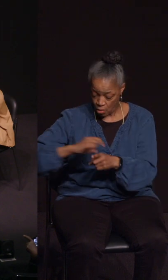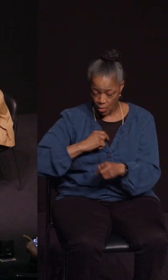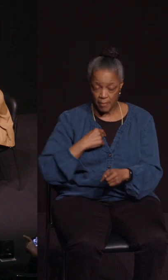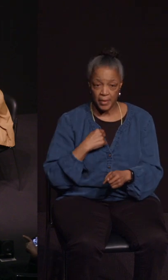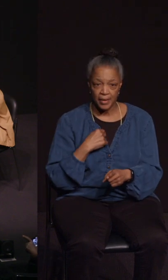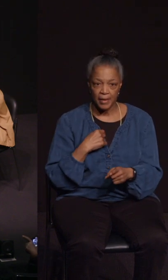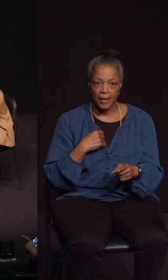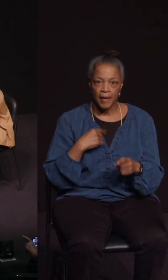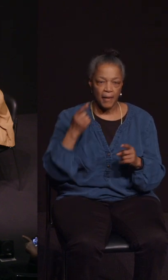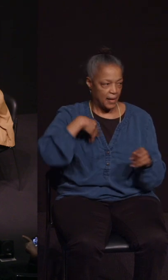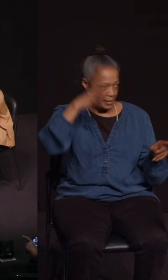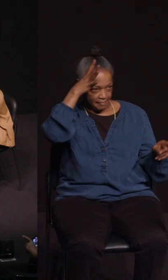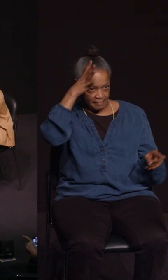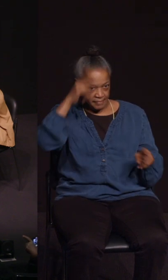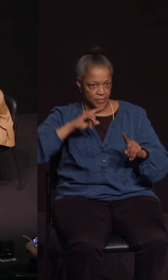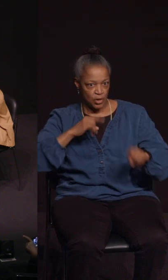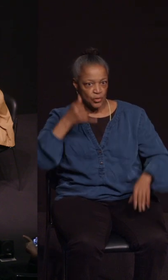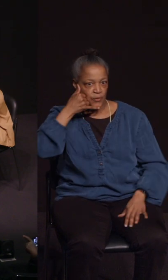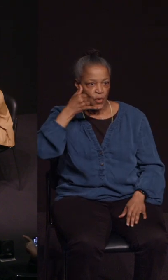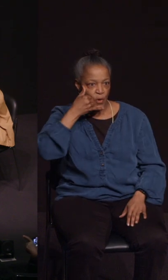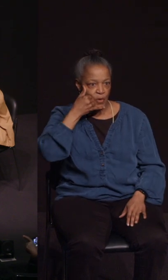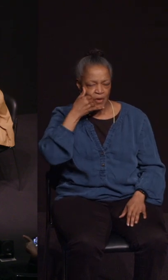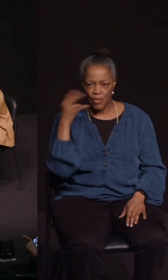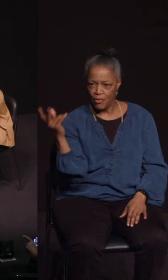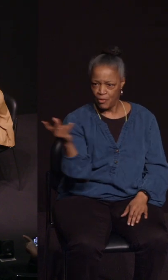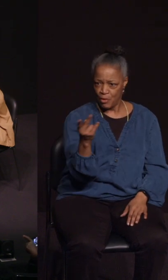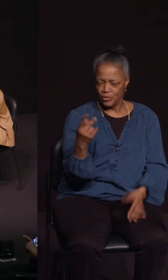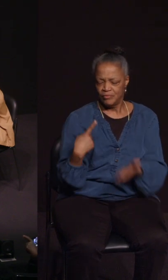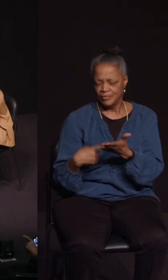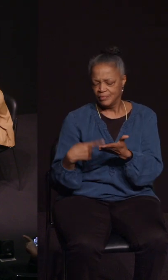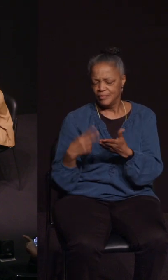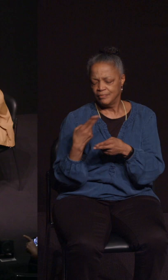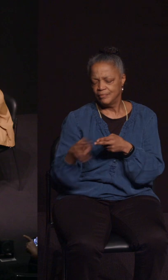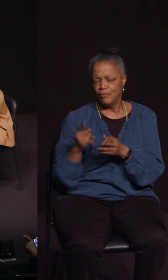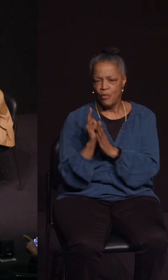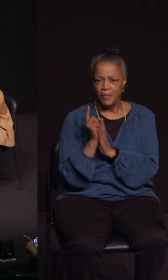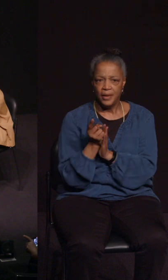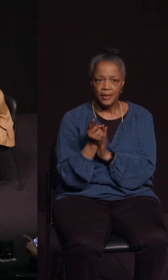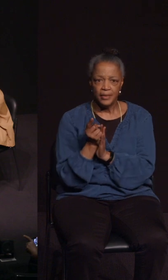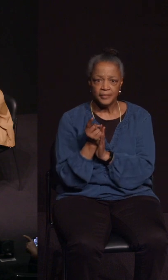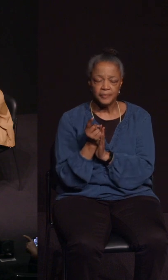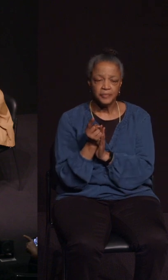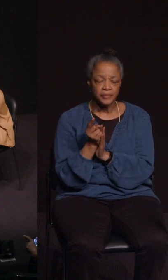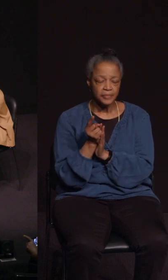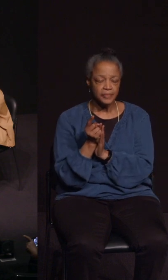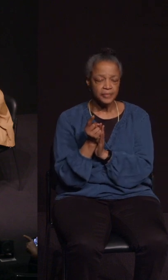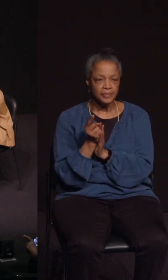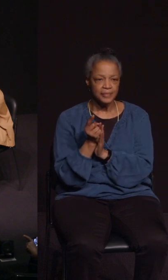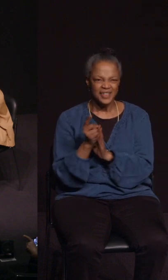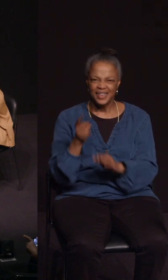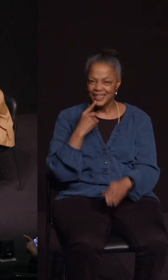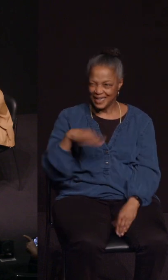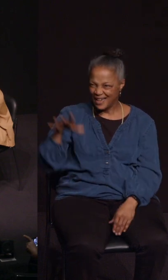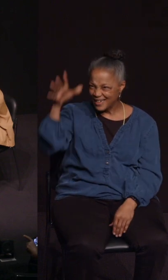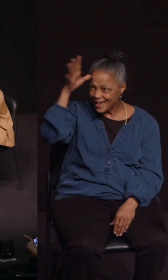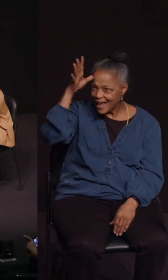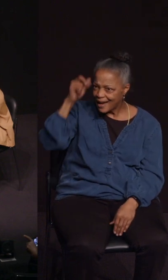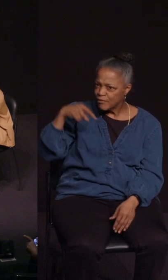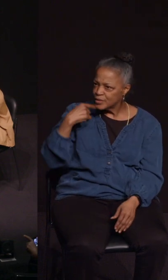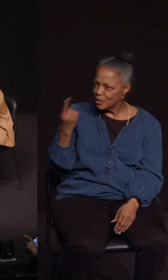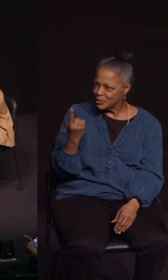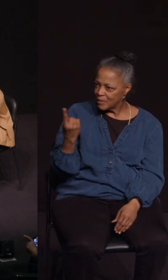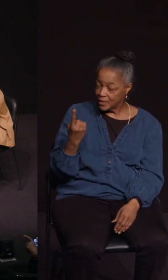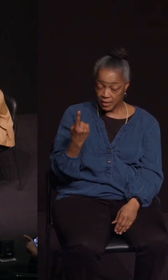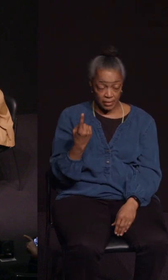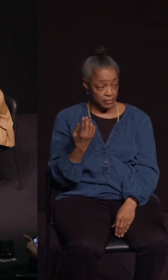Big Mike answered the phone. And they talked for a brief minute. And he was like, "Daddy, I got something to tell you." And he was